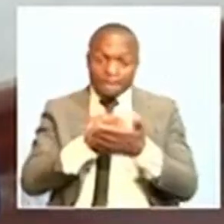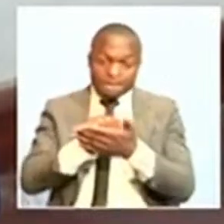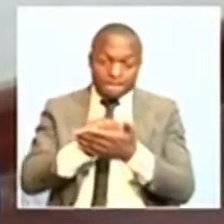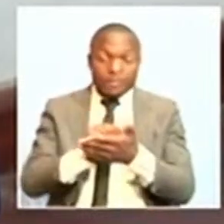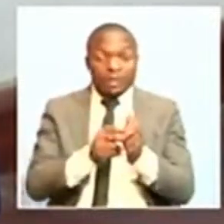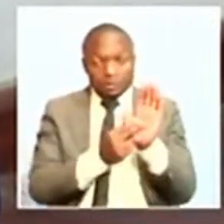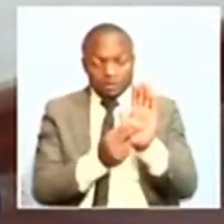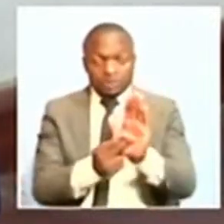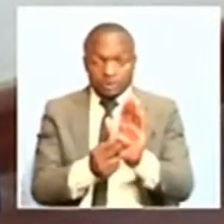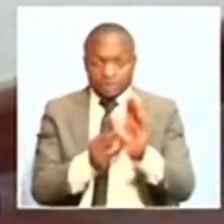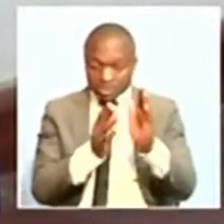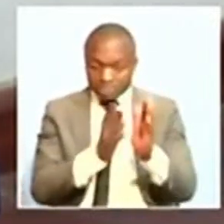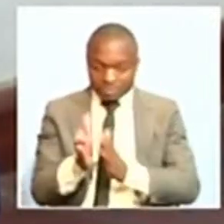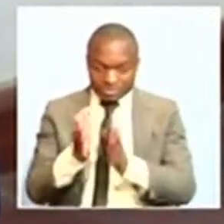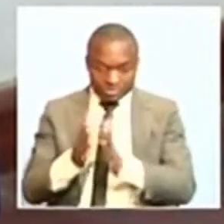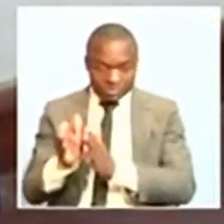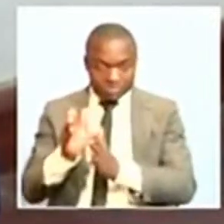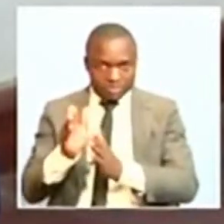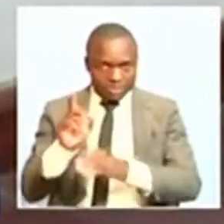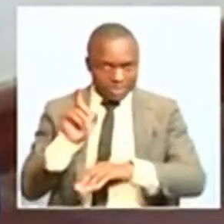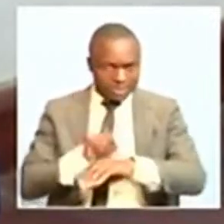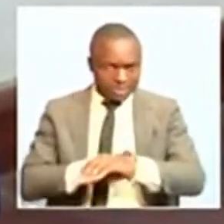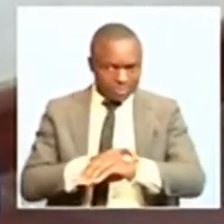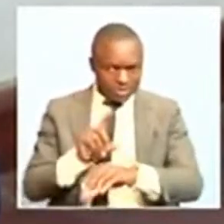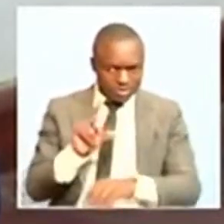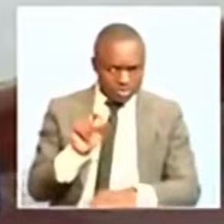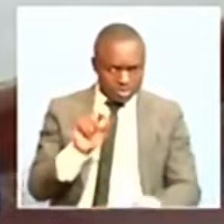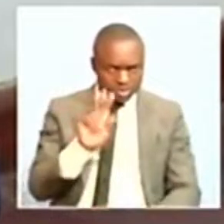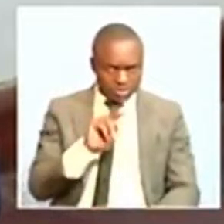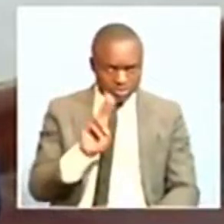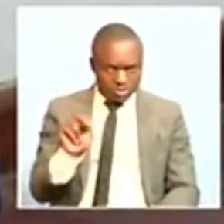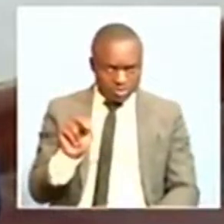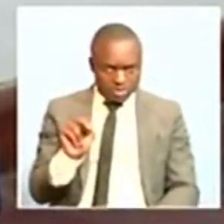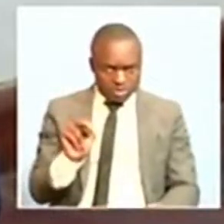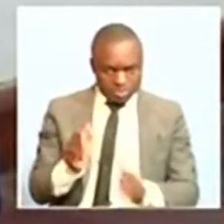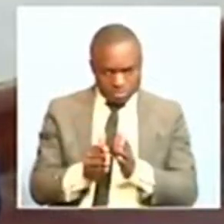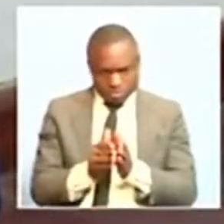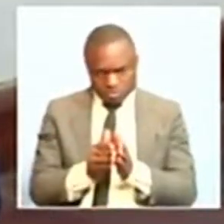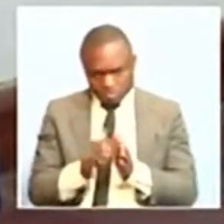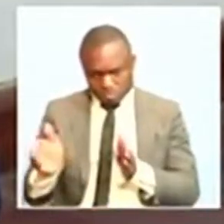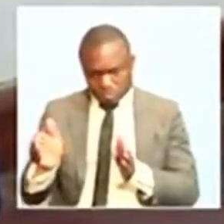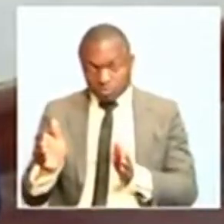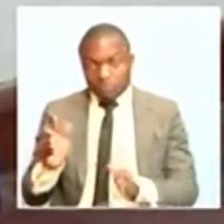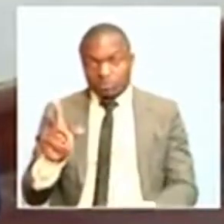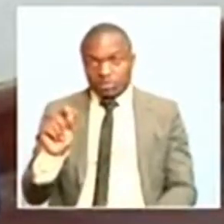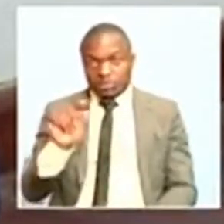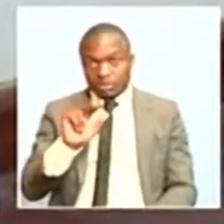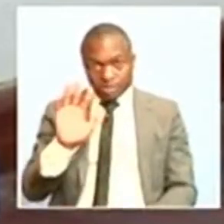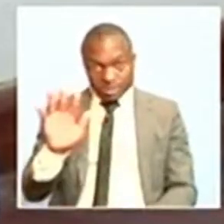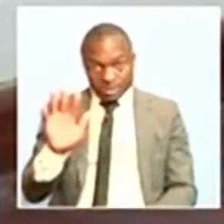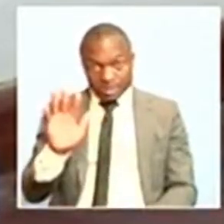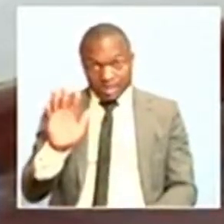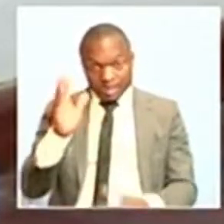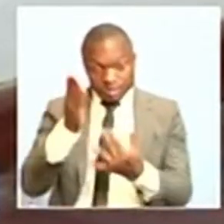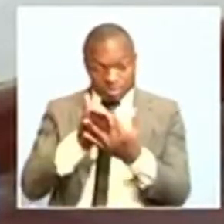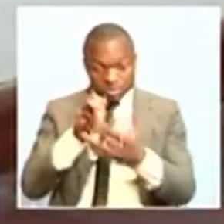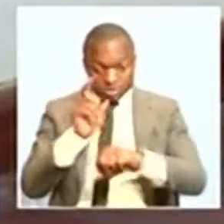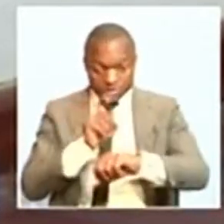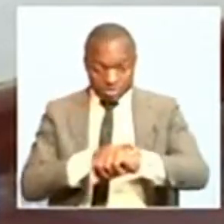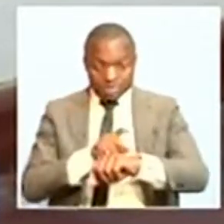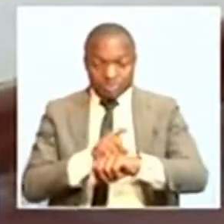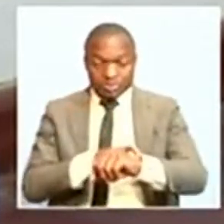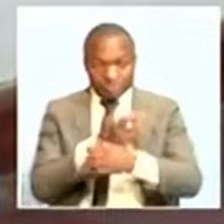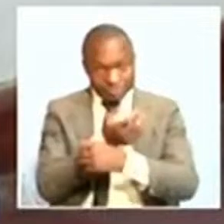mobilization for the period 2022 to 2025. And in this, one of the measures was, in the medium term, to harmonize